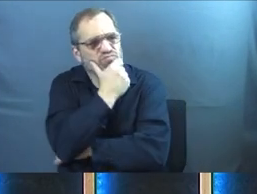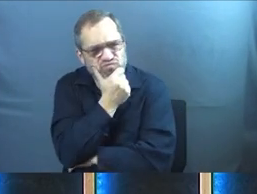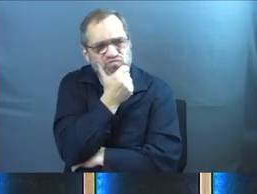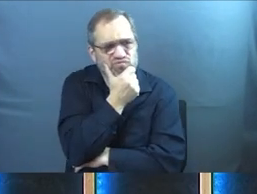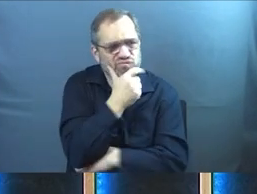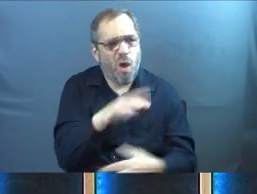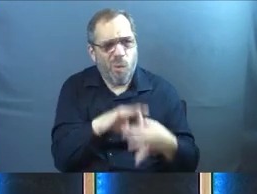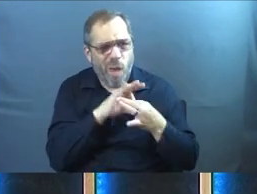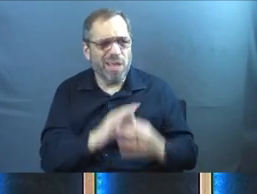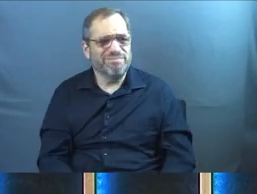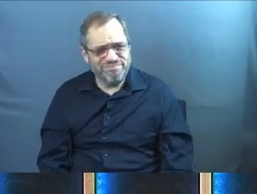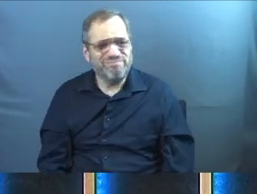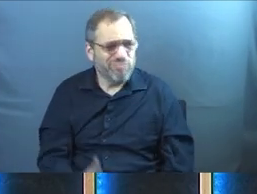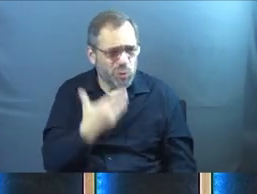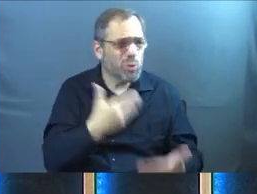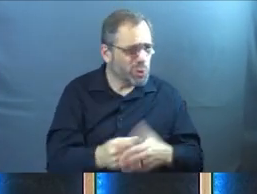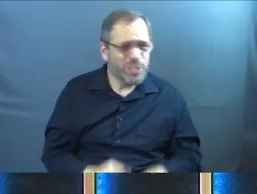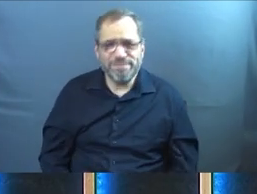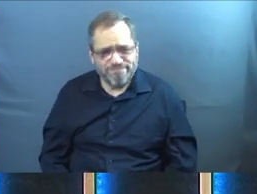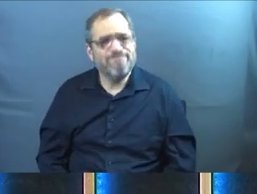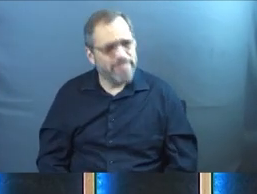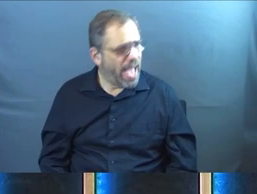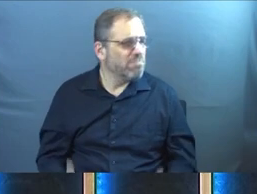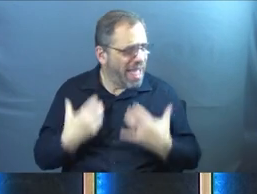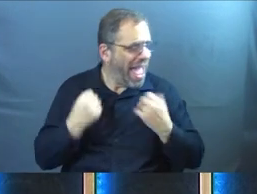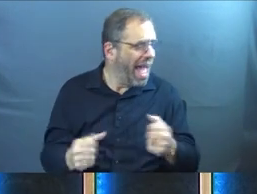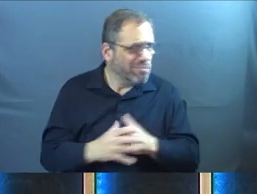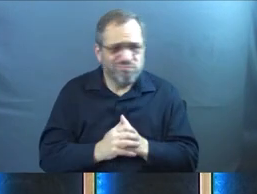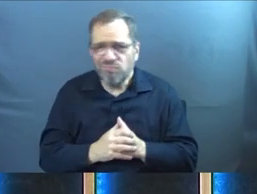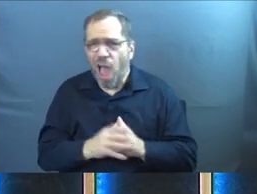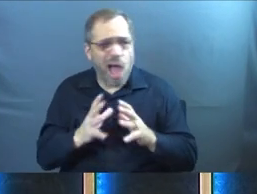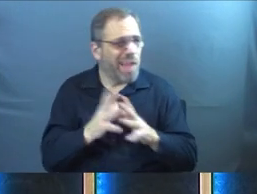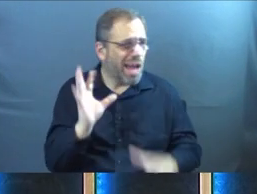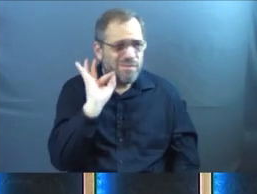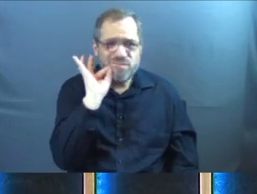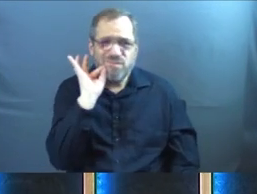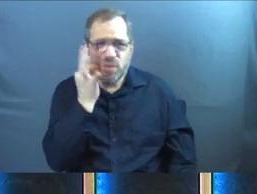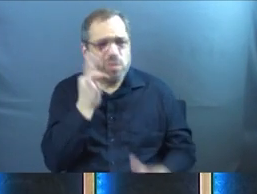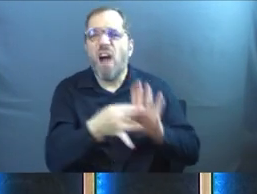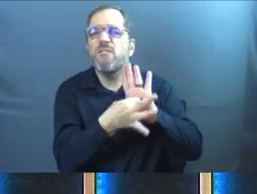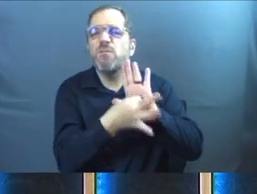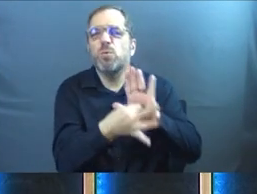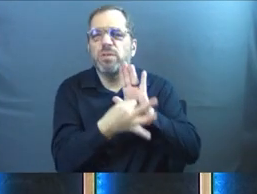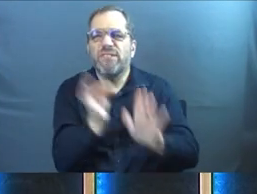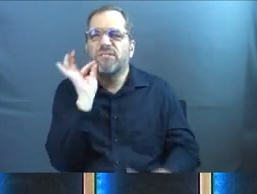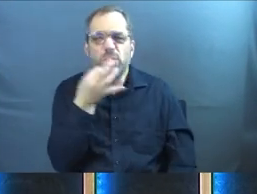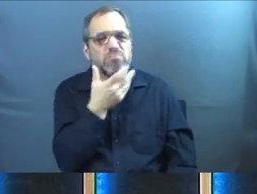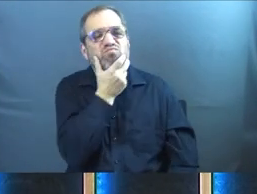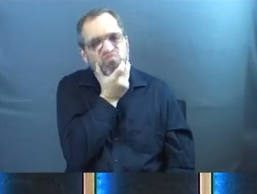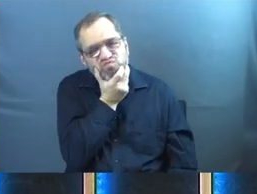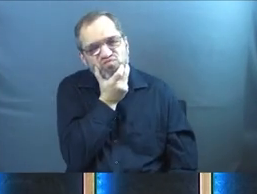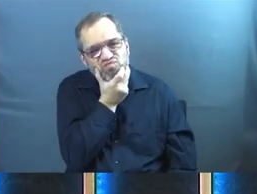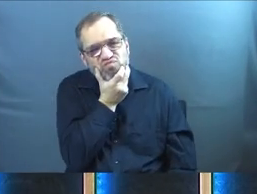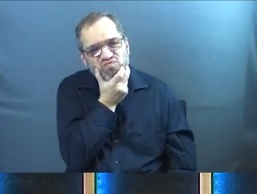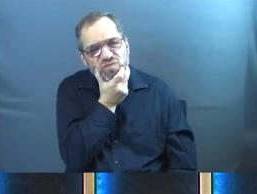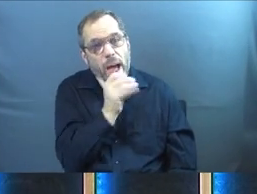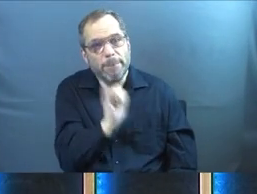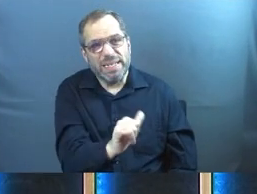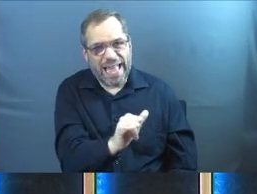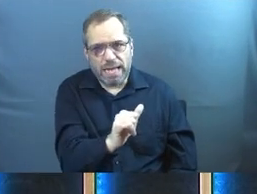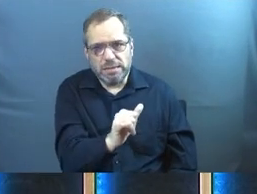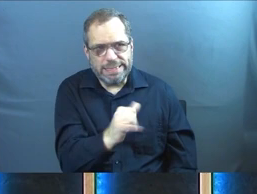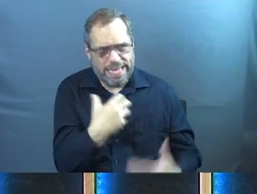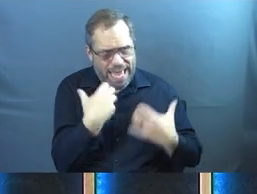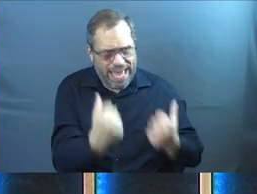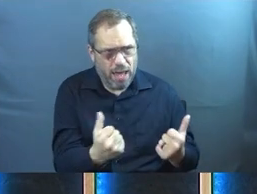saying, our relationship is really good. It's really healthy. There's a lot of fruit here. But in this